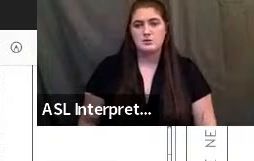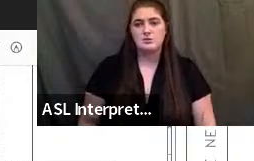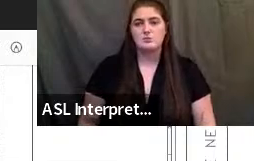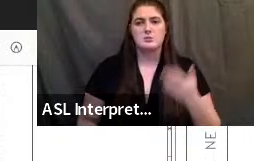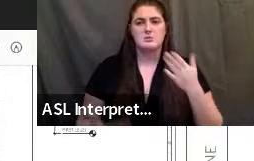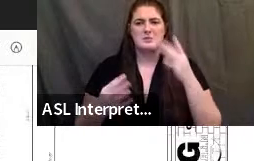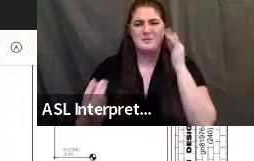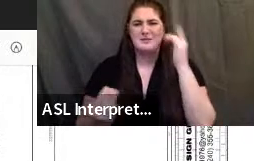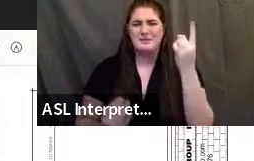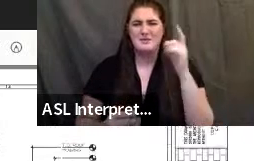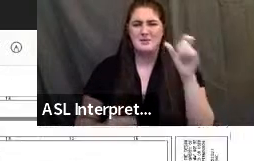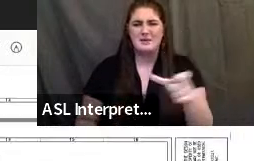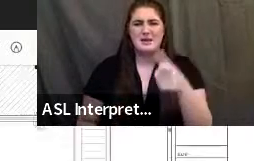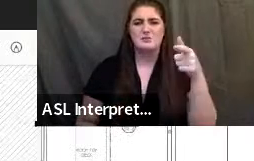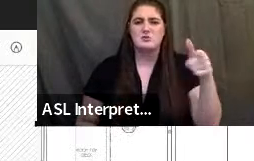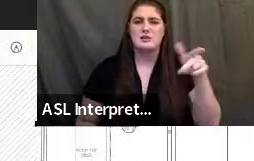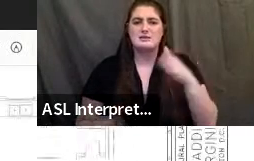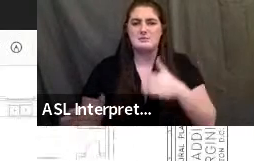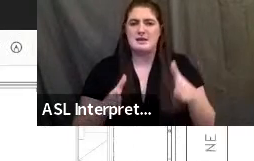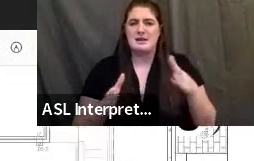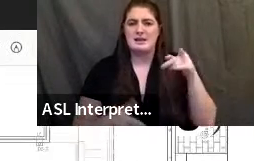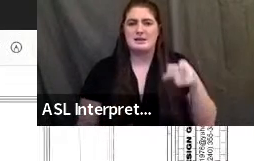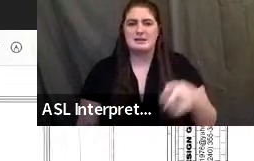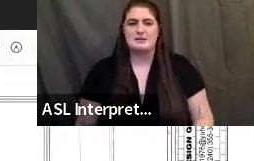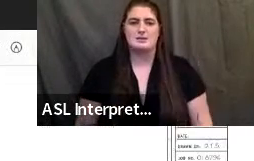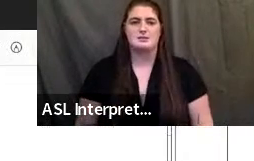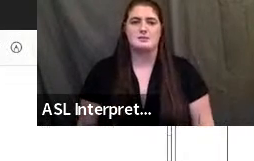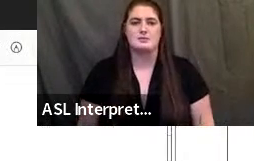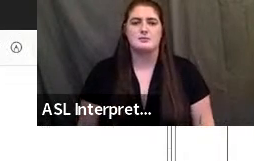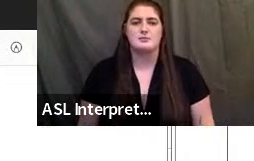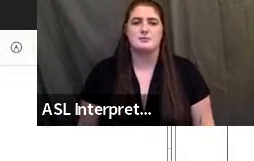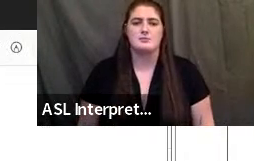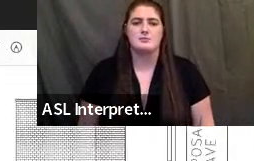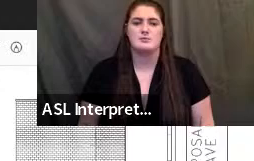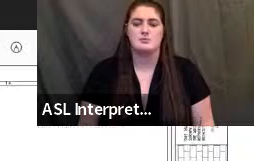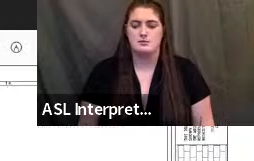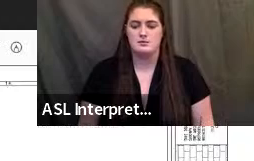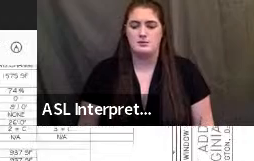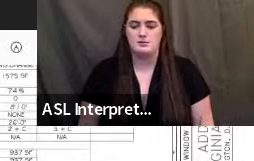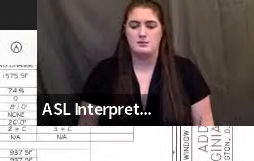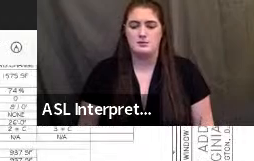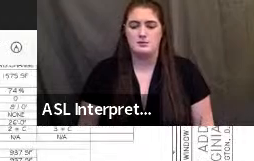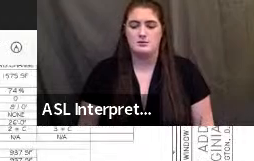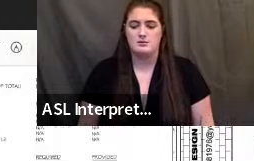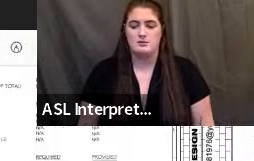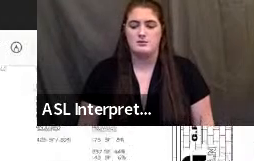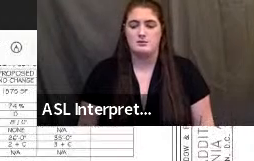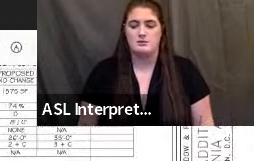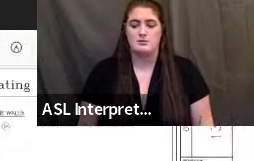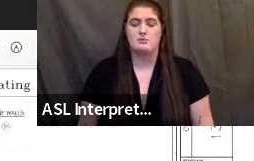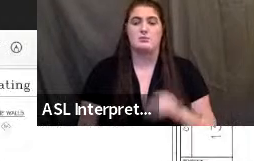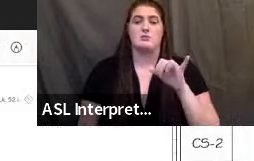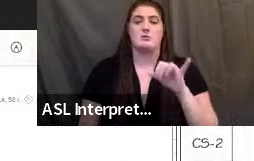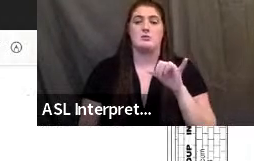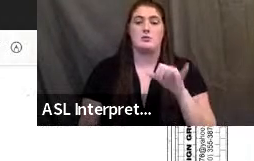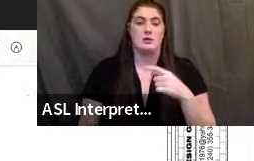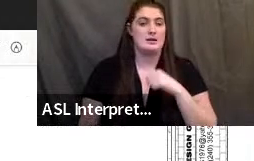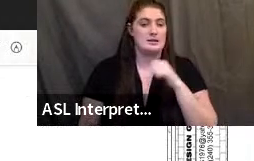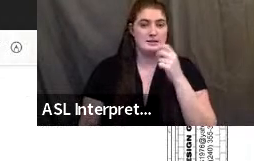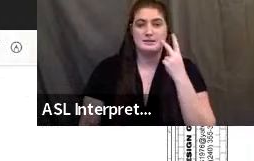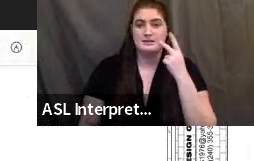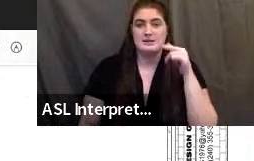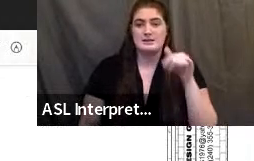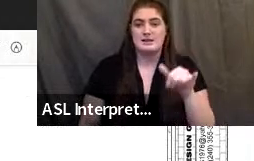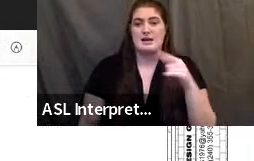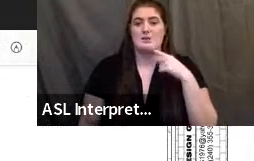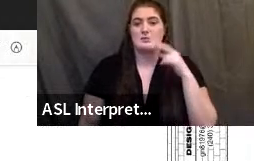else. Here are the plans. So Yeah. if I can find, Yeah, I was. let me see if I can I don't think I saw this one. I was thinking of a